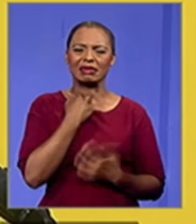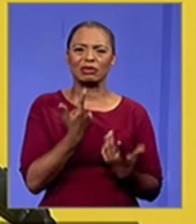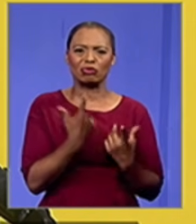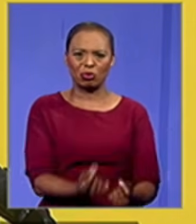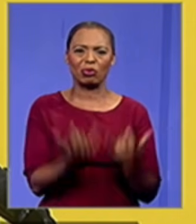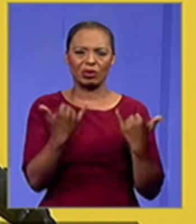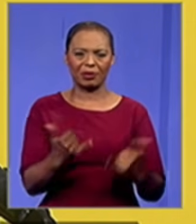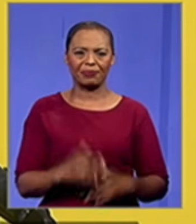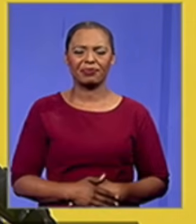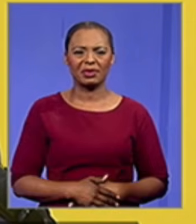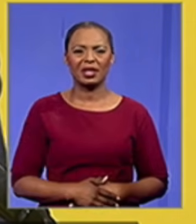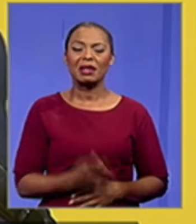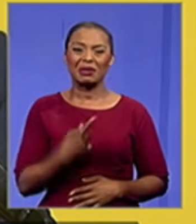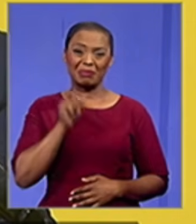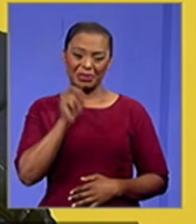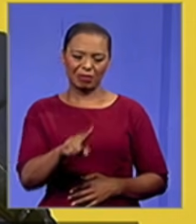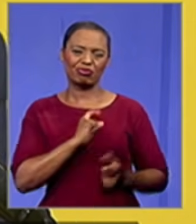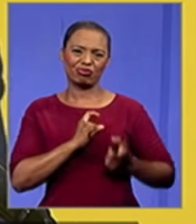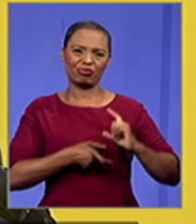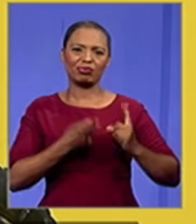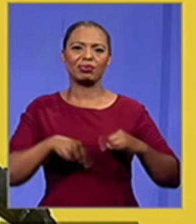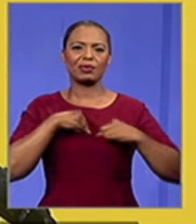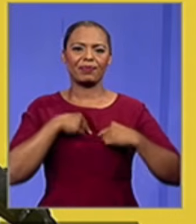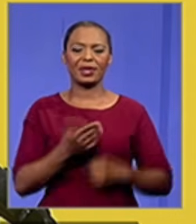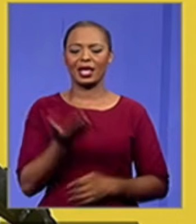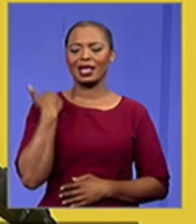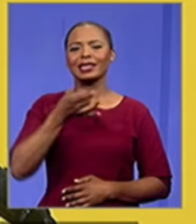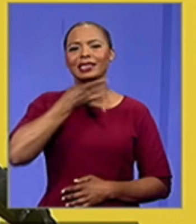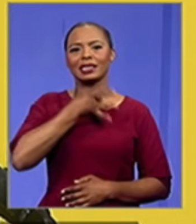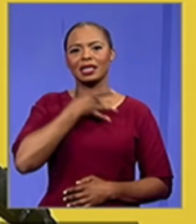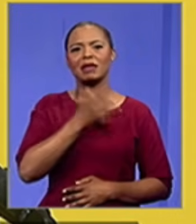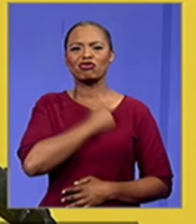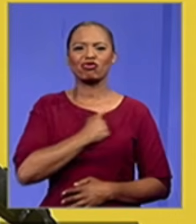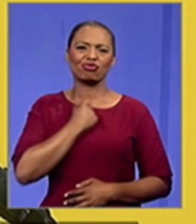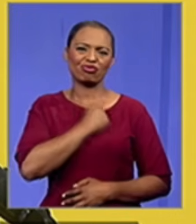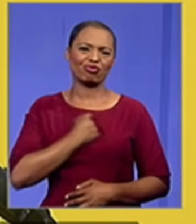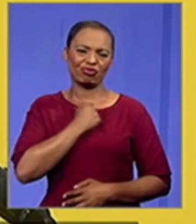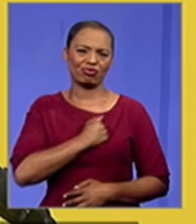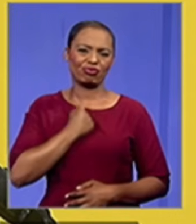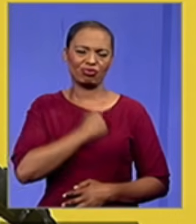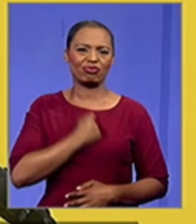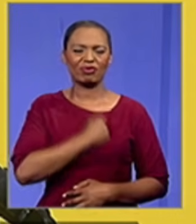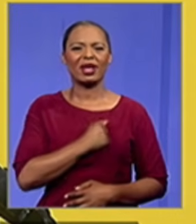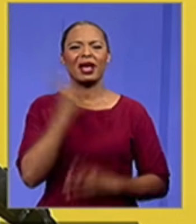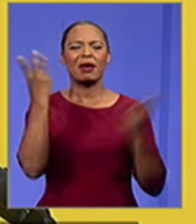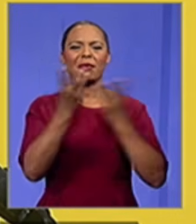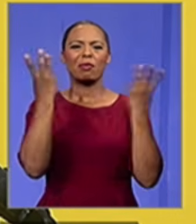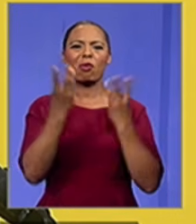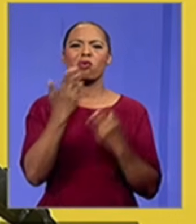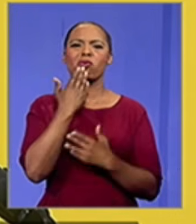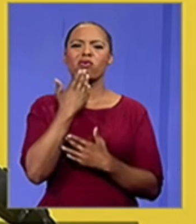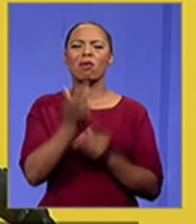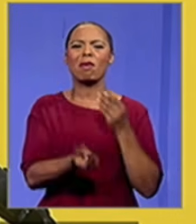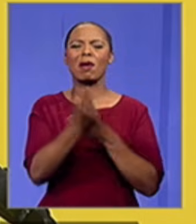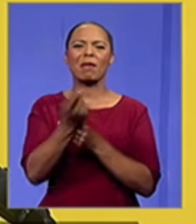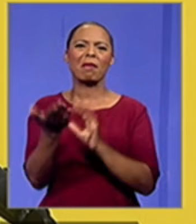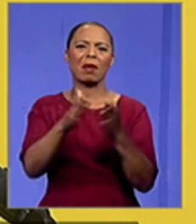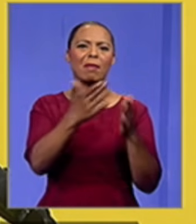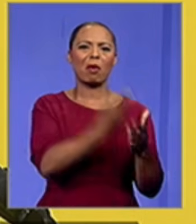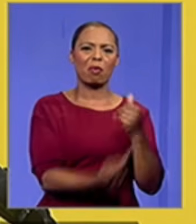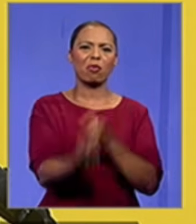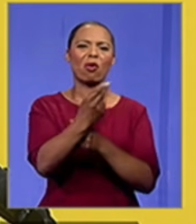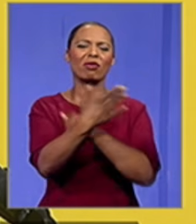On Saturday, we conveyed our condolences to the affected citizens on both sides,